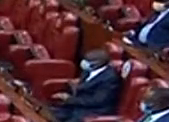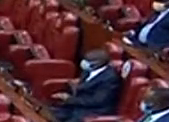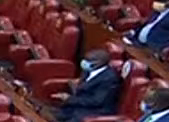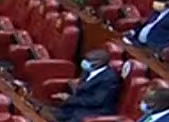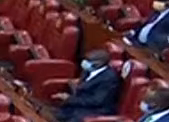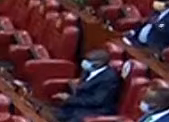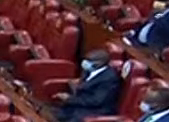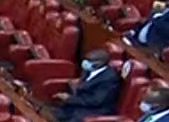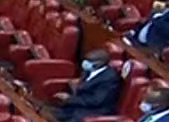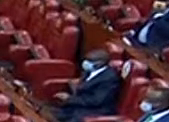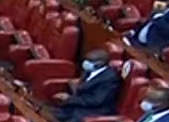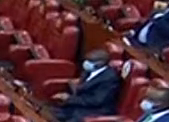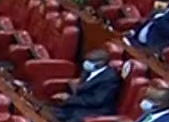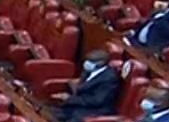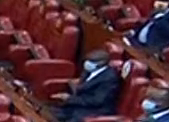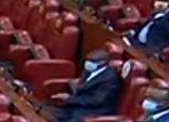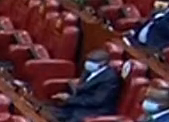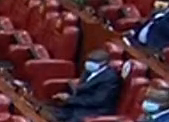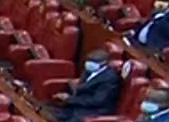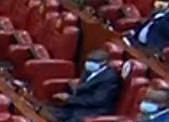Nominee